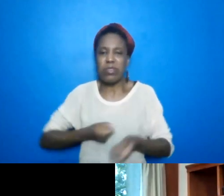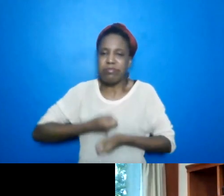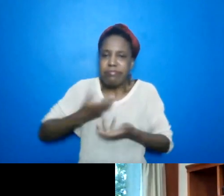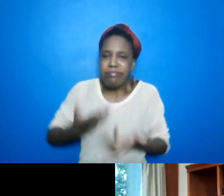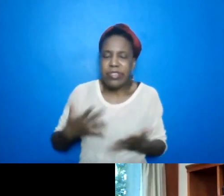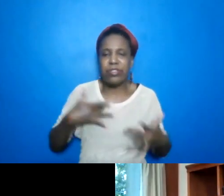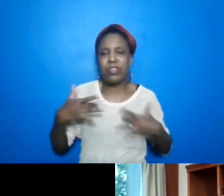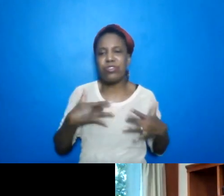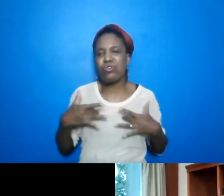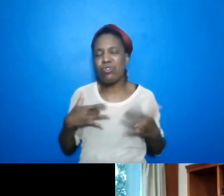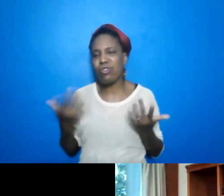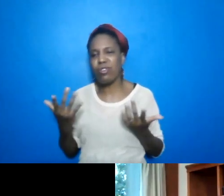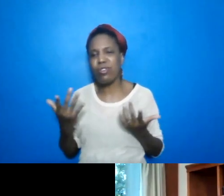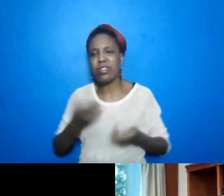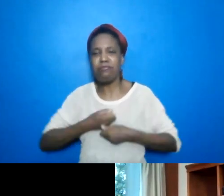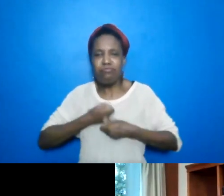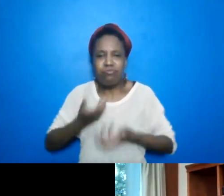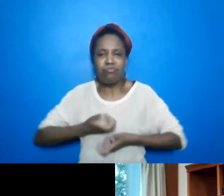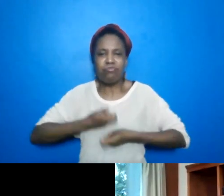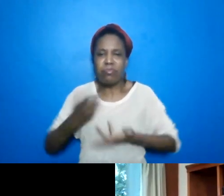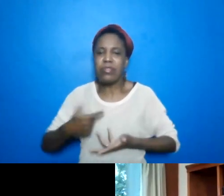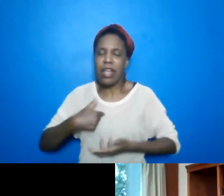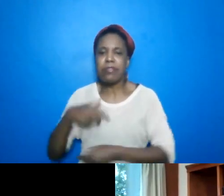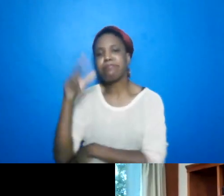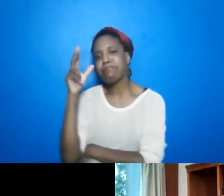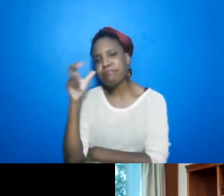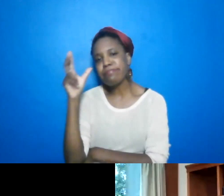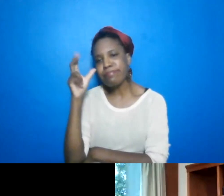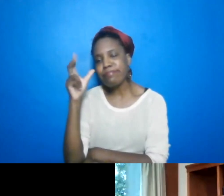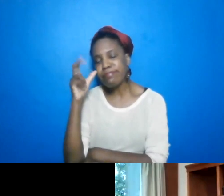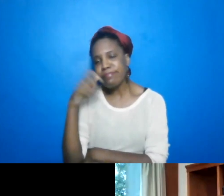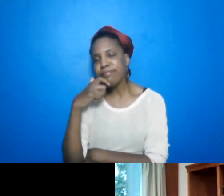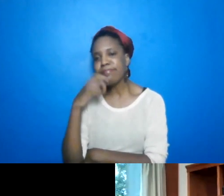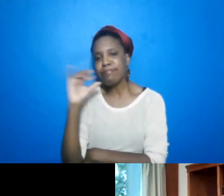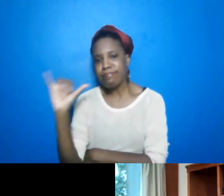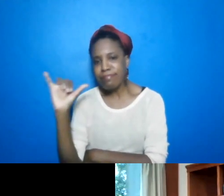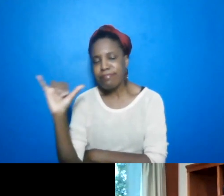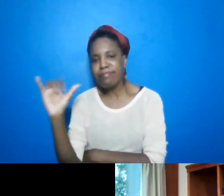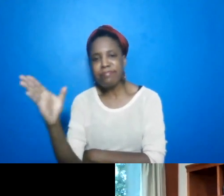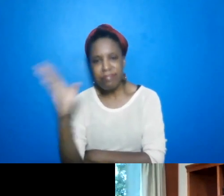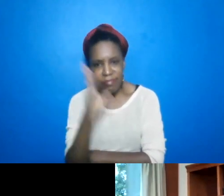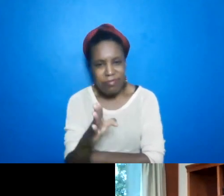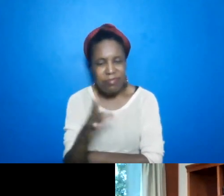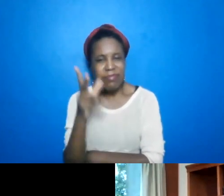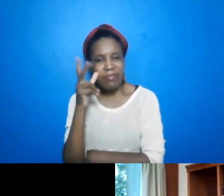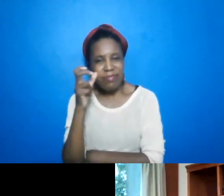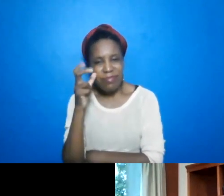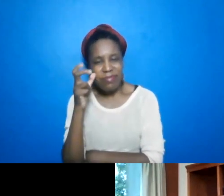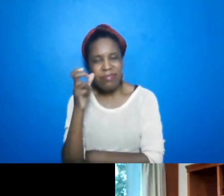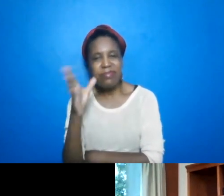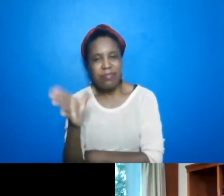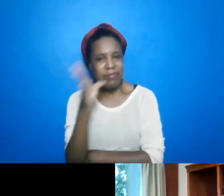concerns. And then after a while, we identified a bunch of them from a variety of different segments of society,